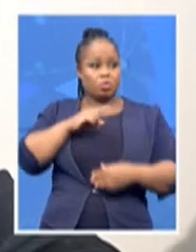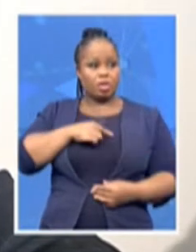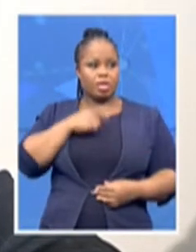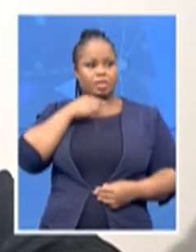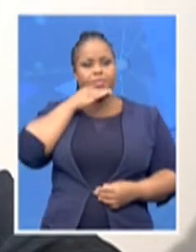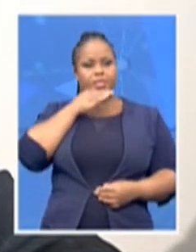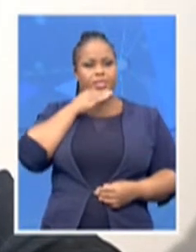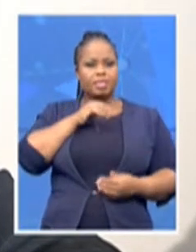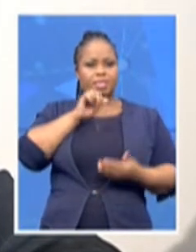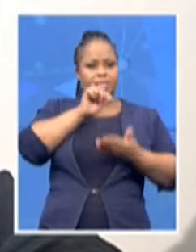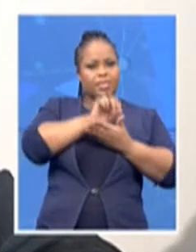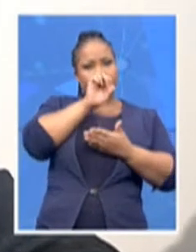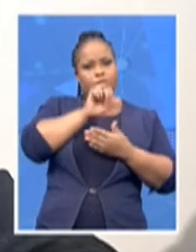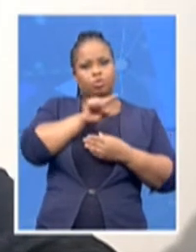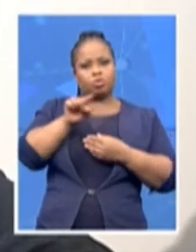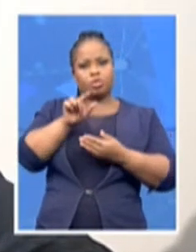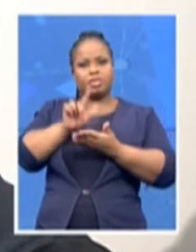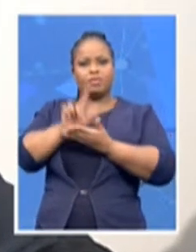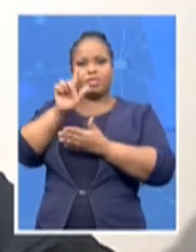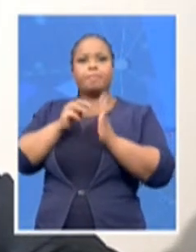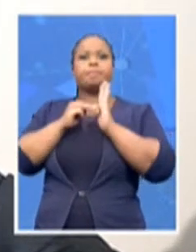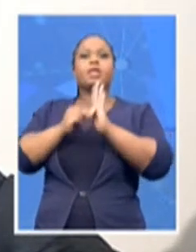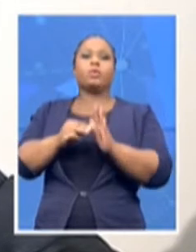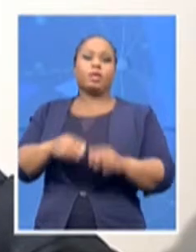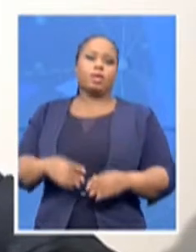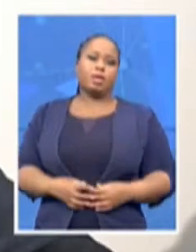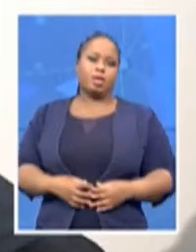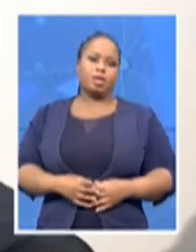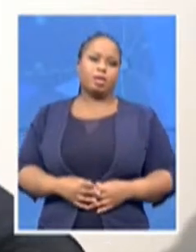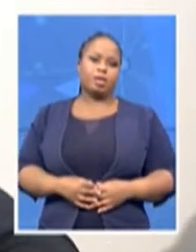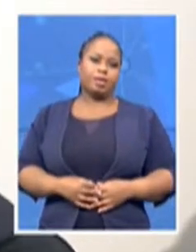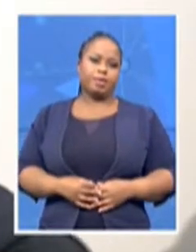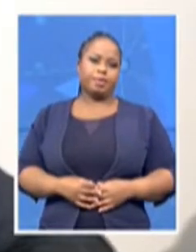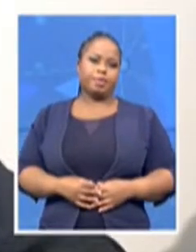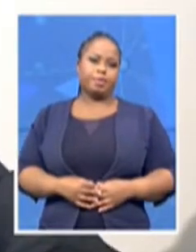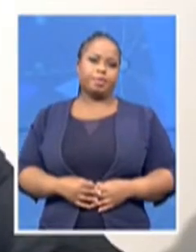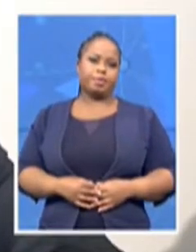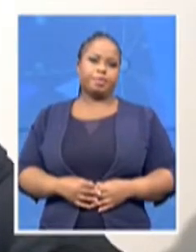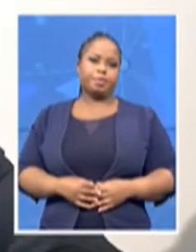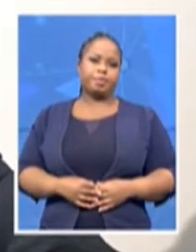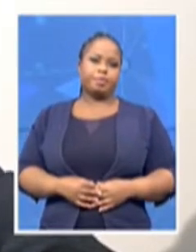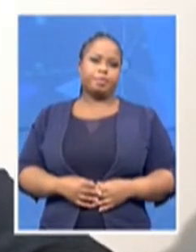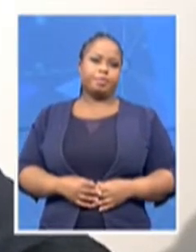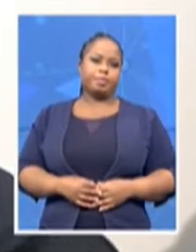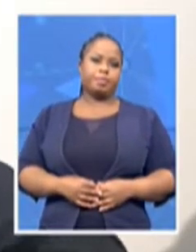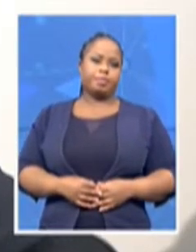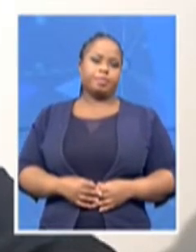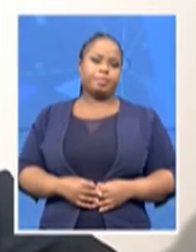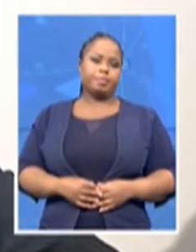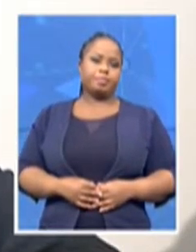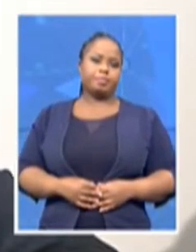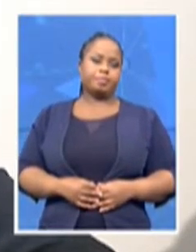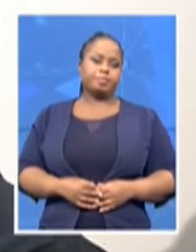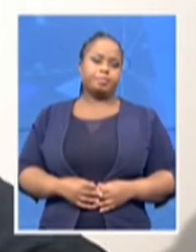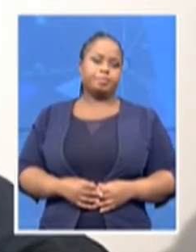16 to 17 million more people. But, and we are happy, Honorable Premier, and I'm sure even here in the